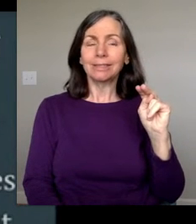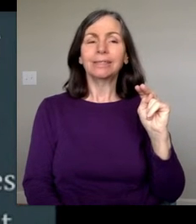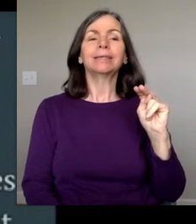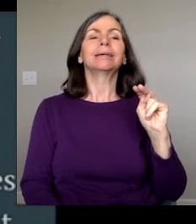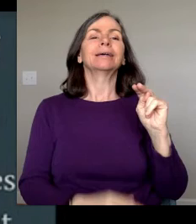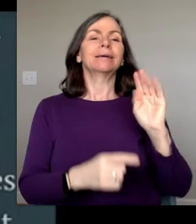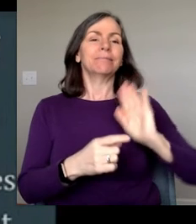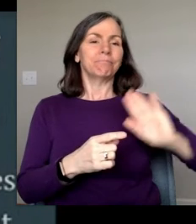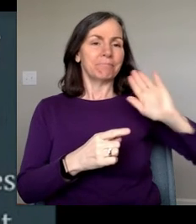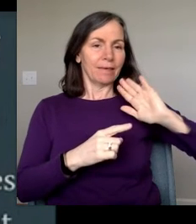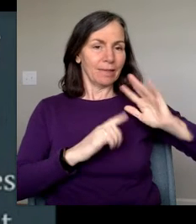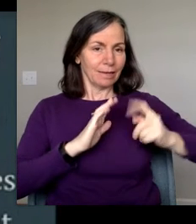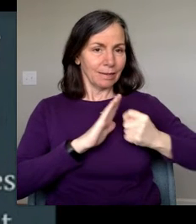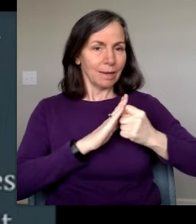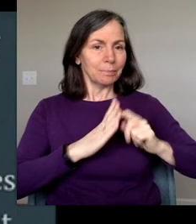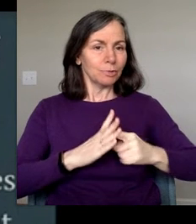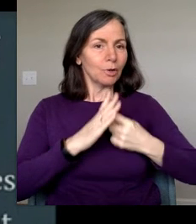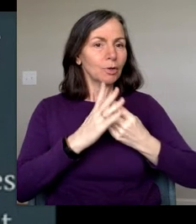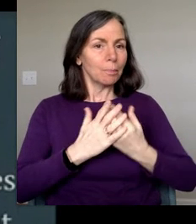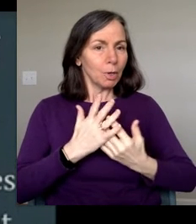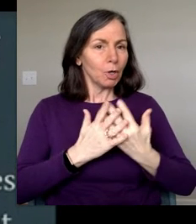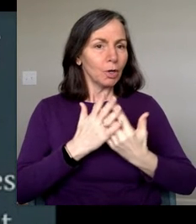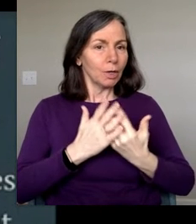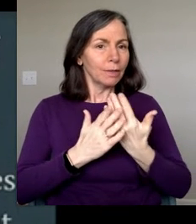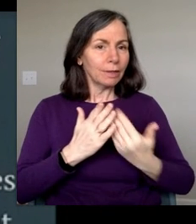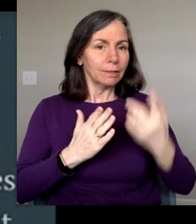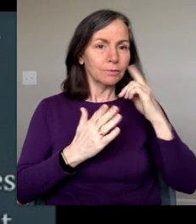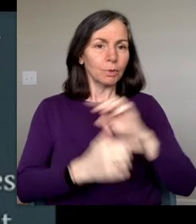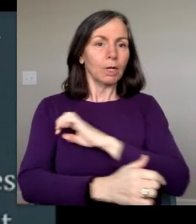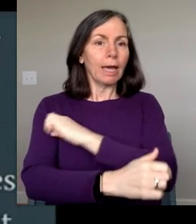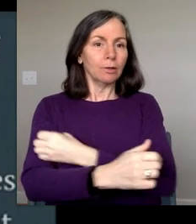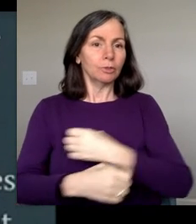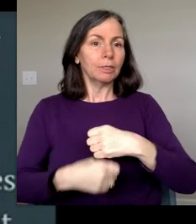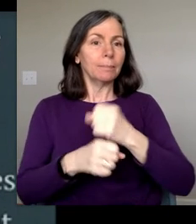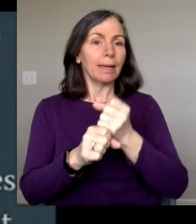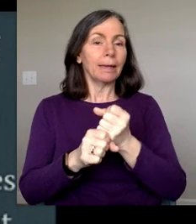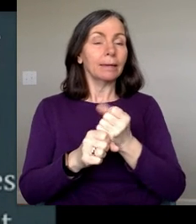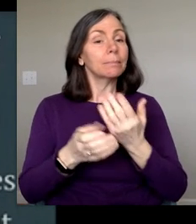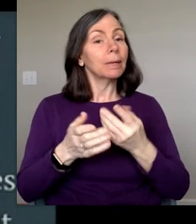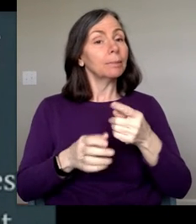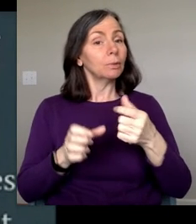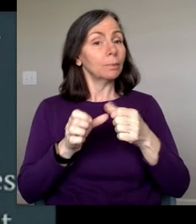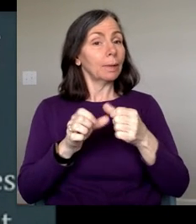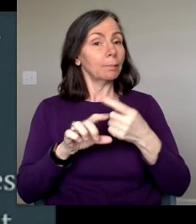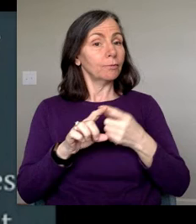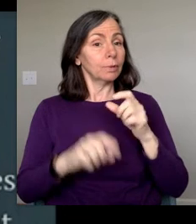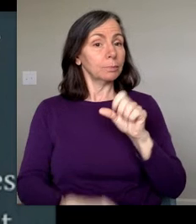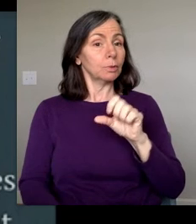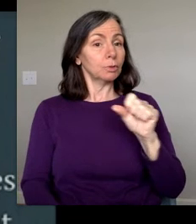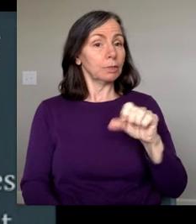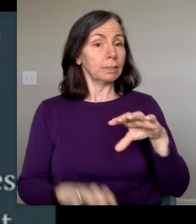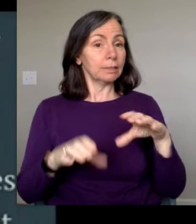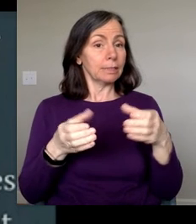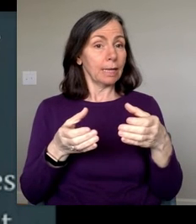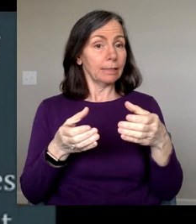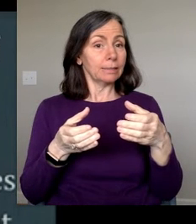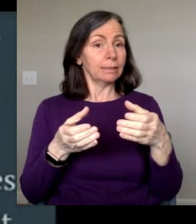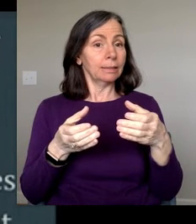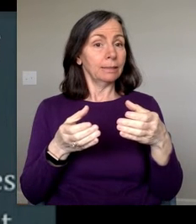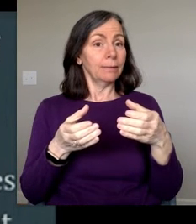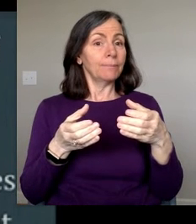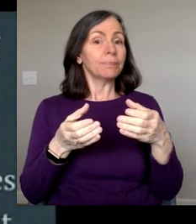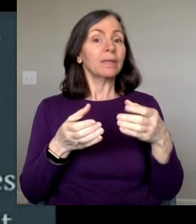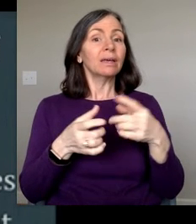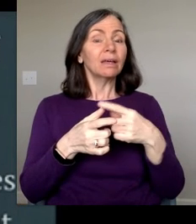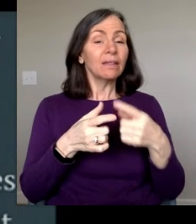for energy. If you guys remember that from social studies. Suddenly the white trees became